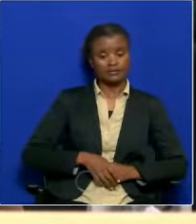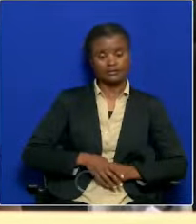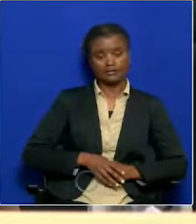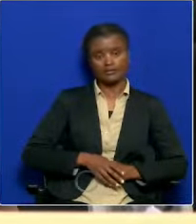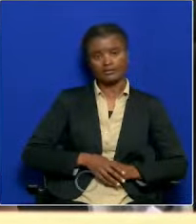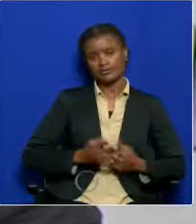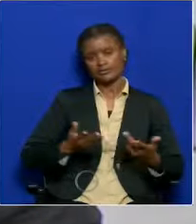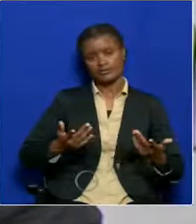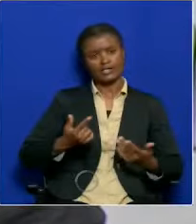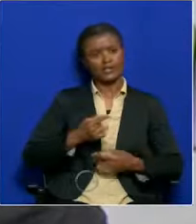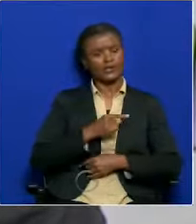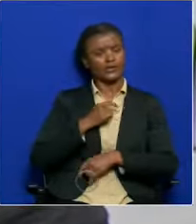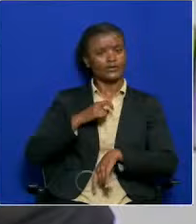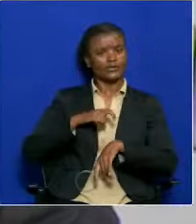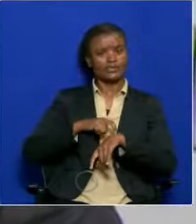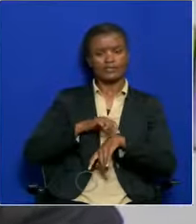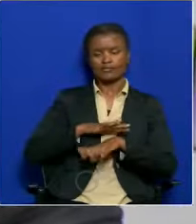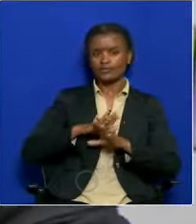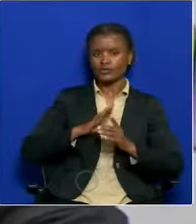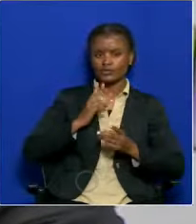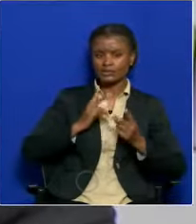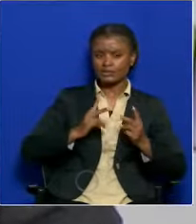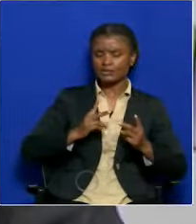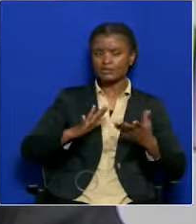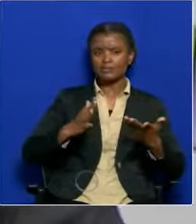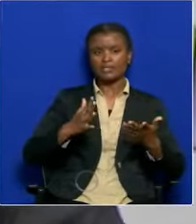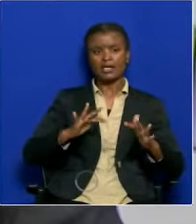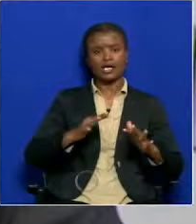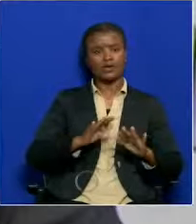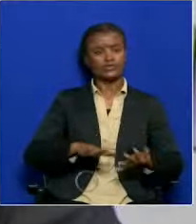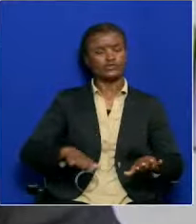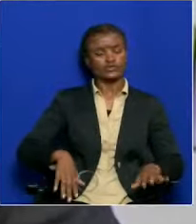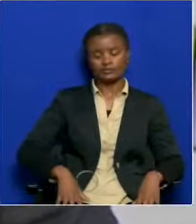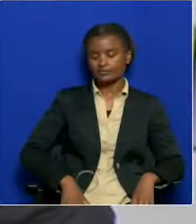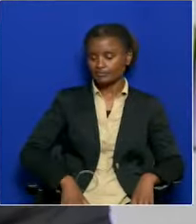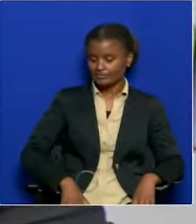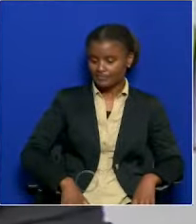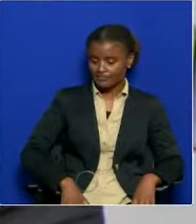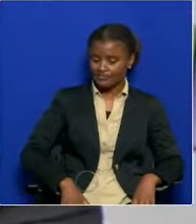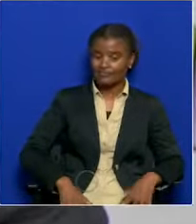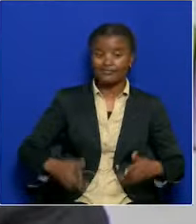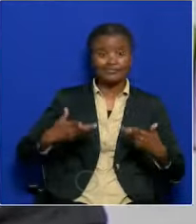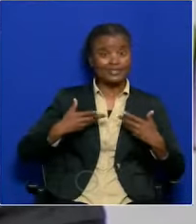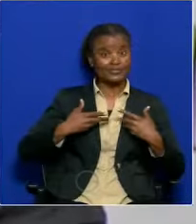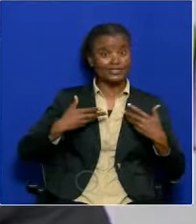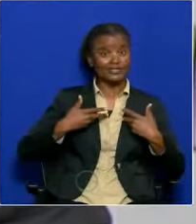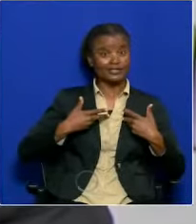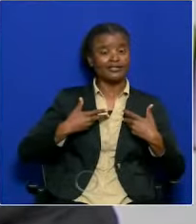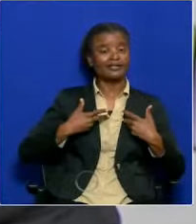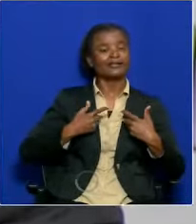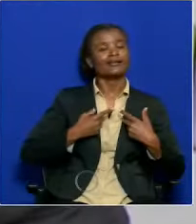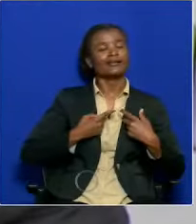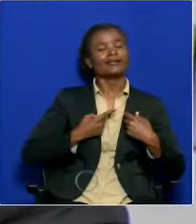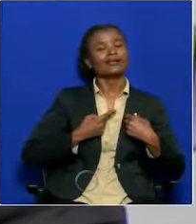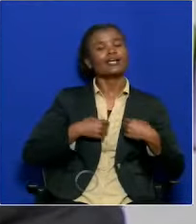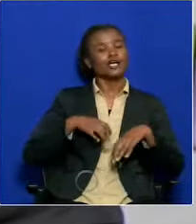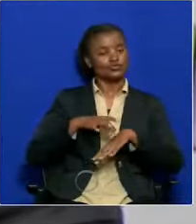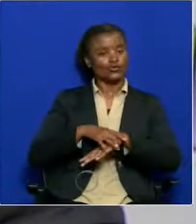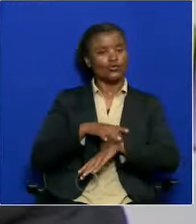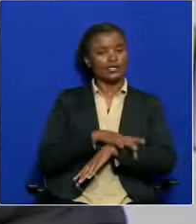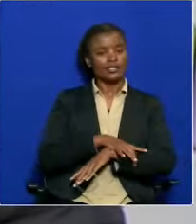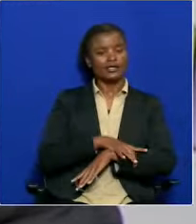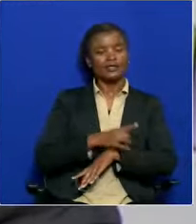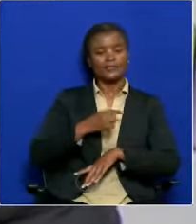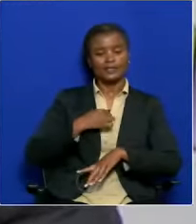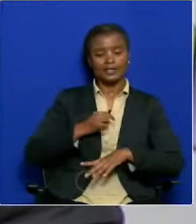the kids? Mina Mtsonga. Yeah, I greet the way I grew up, and yeah,